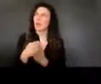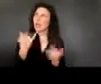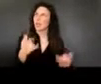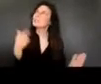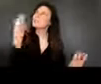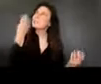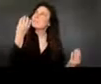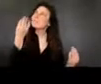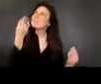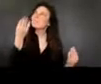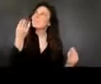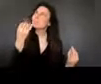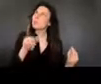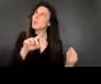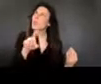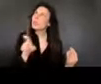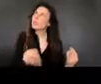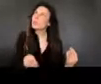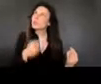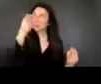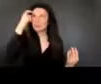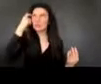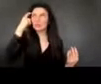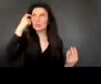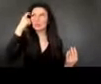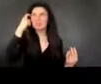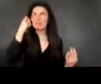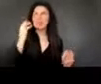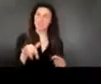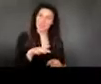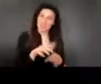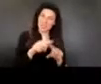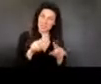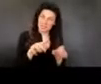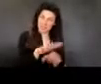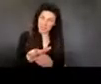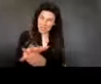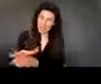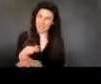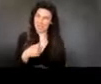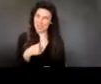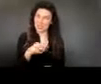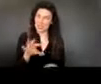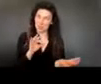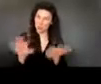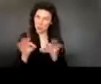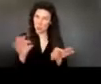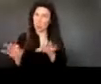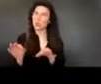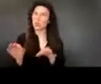question, it's kind of caused me to sort of evaluate the sites that I've chosen